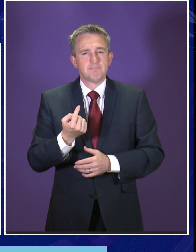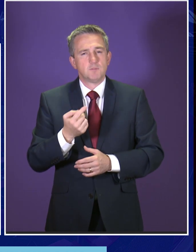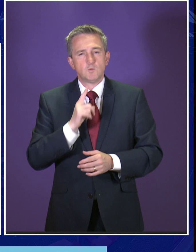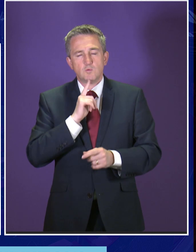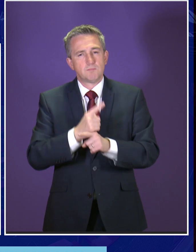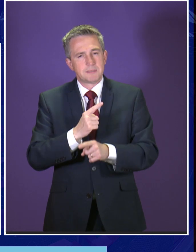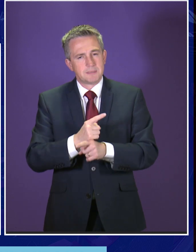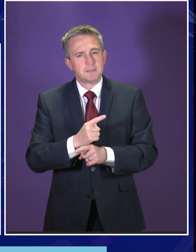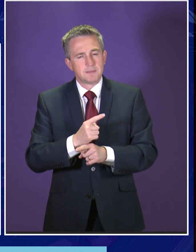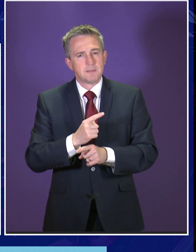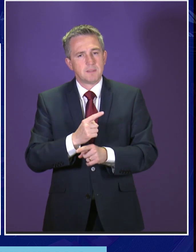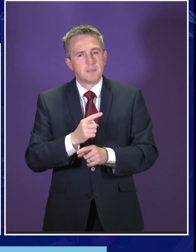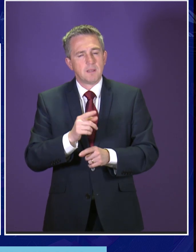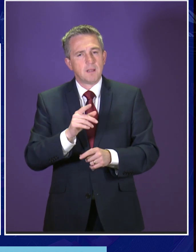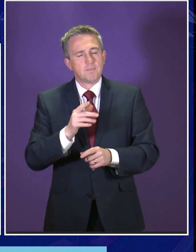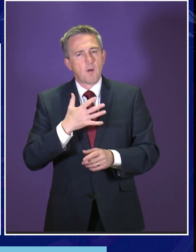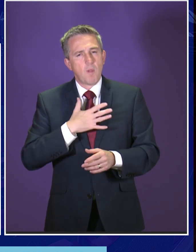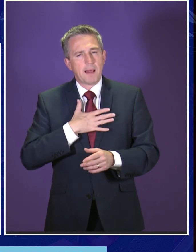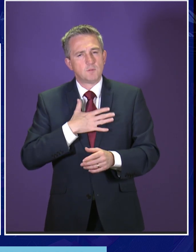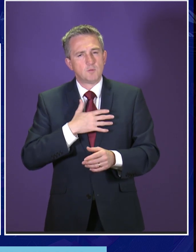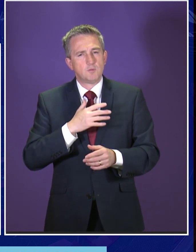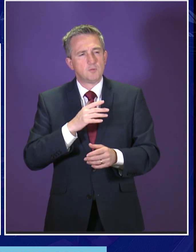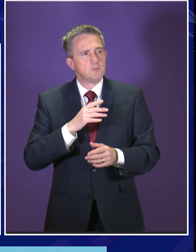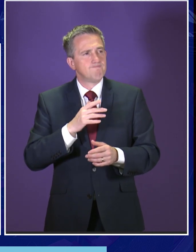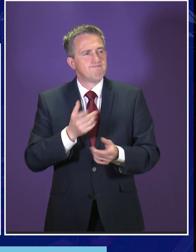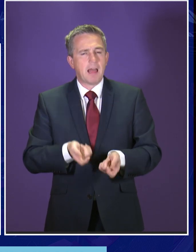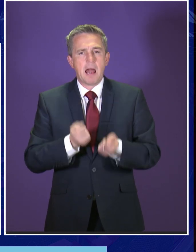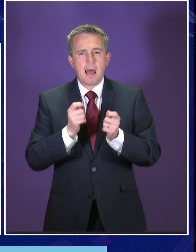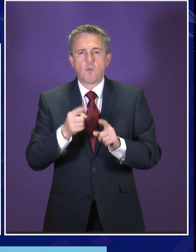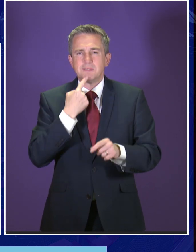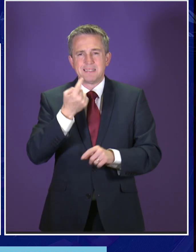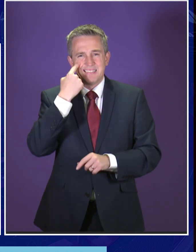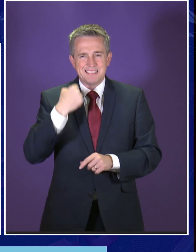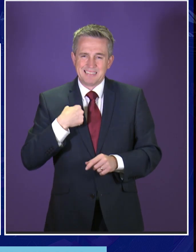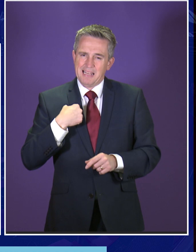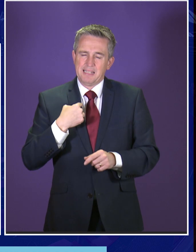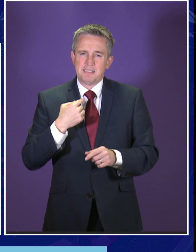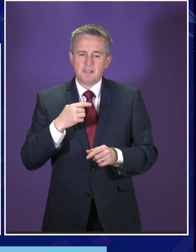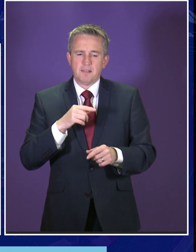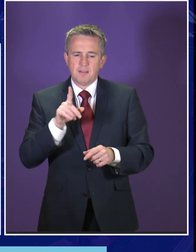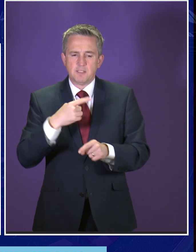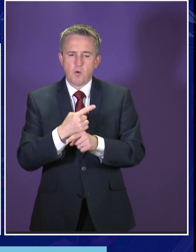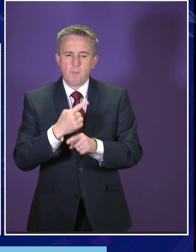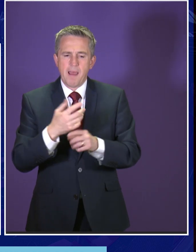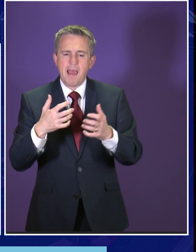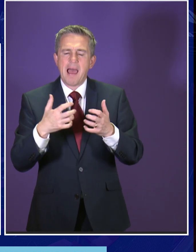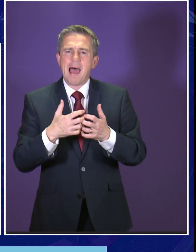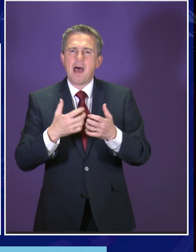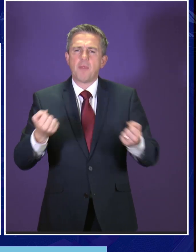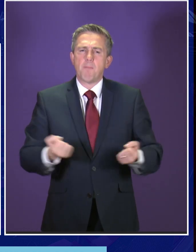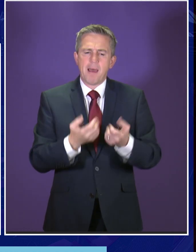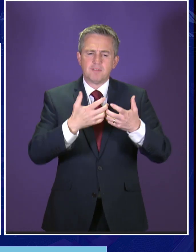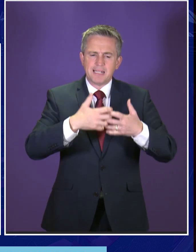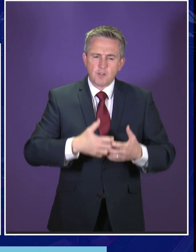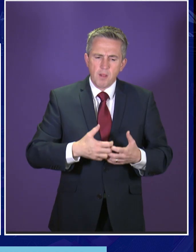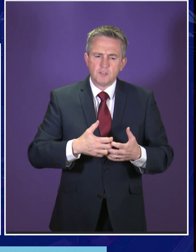with the speakers yesterday who have eloquently explained how the seismic power of technology, concentration on